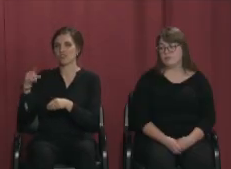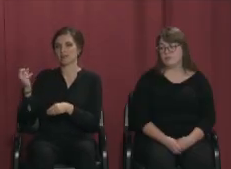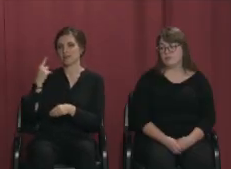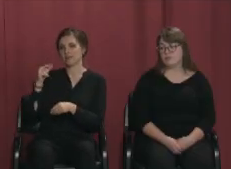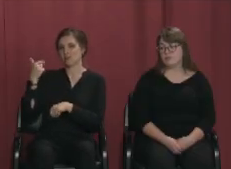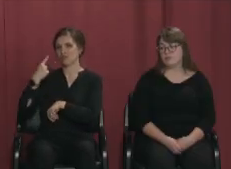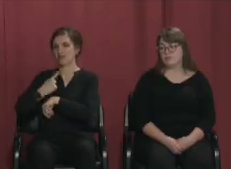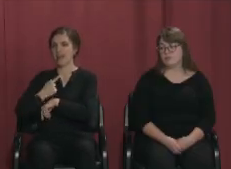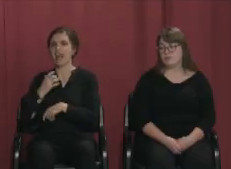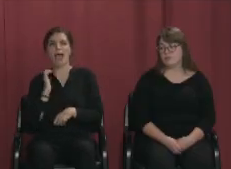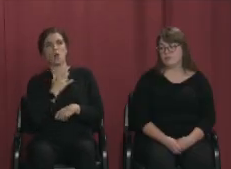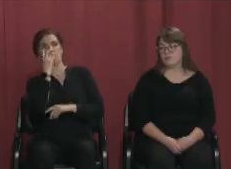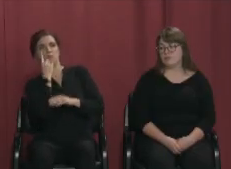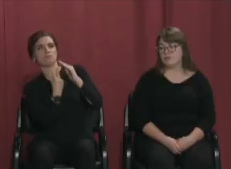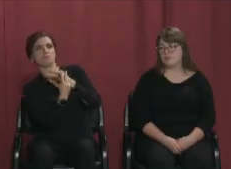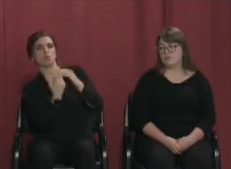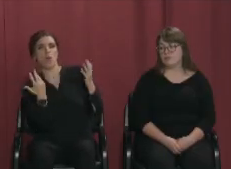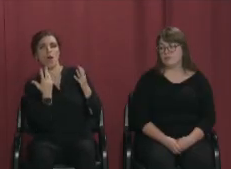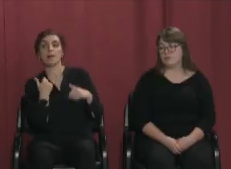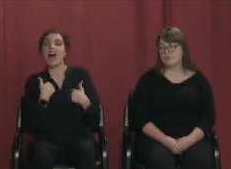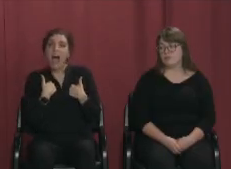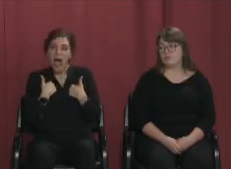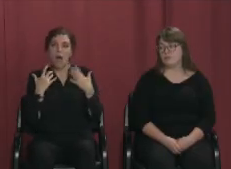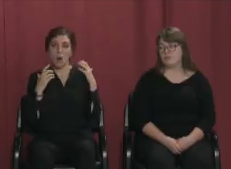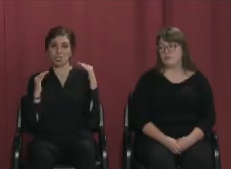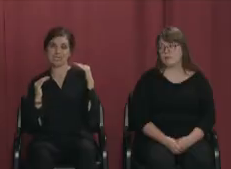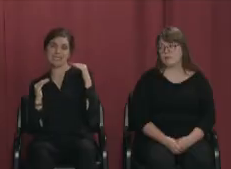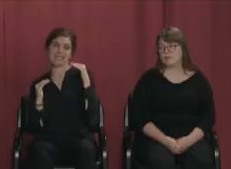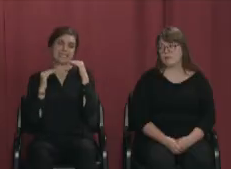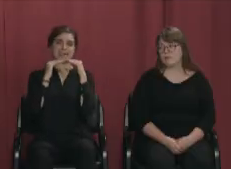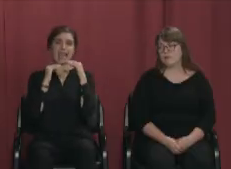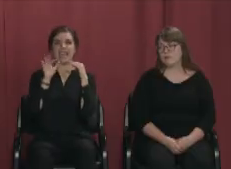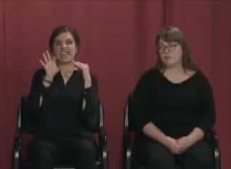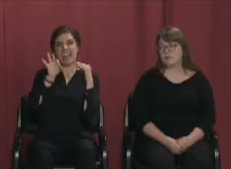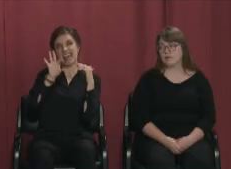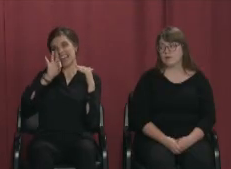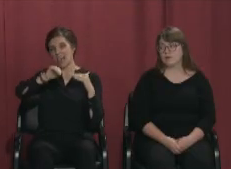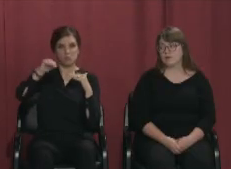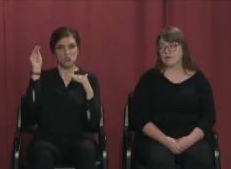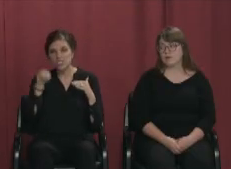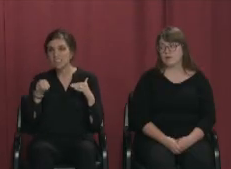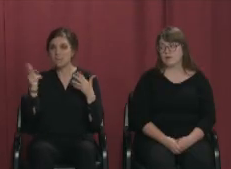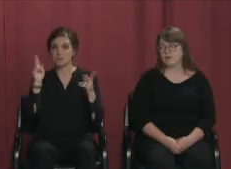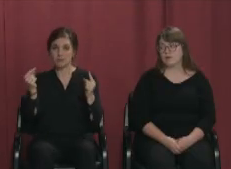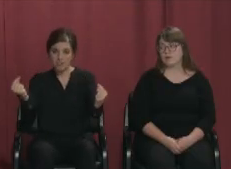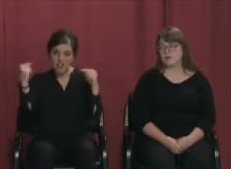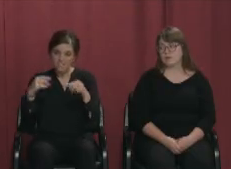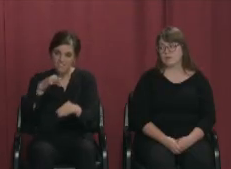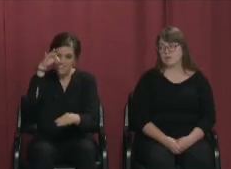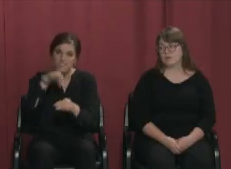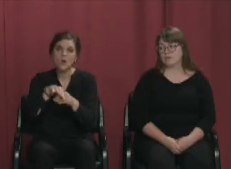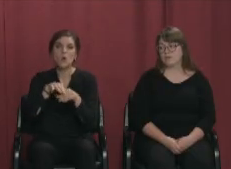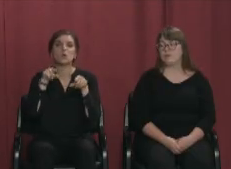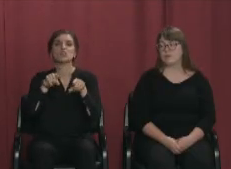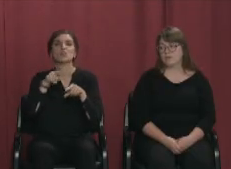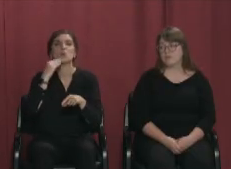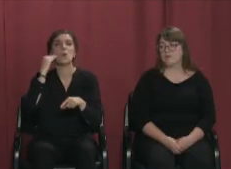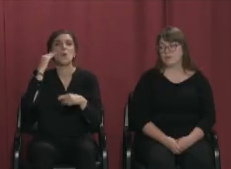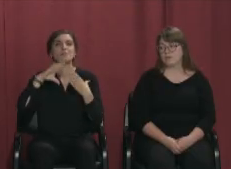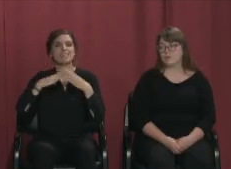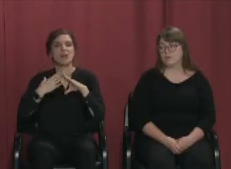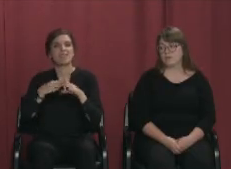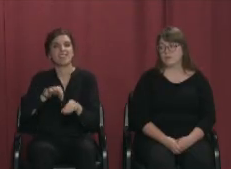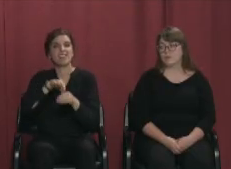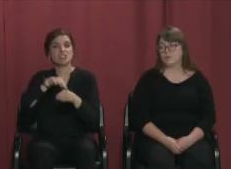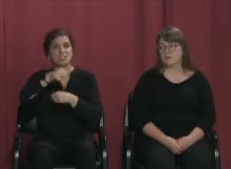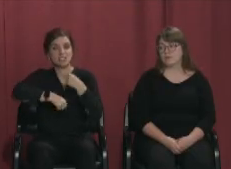talking low. I want to get it to 99% participation in a hometown election year. So we'll have hometown elections